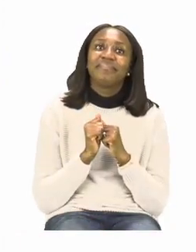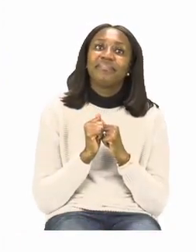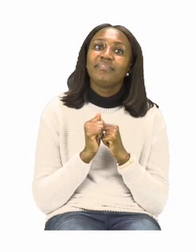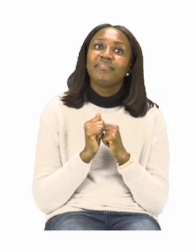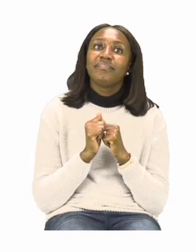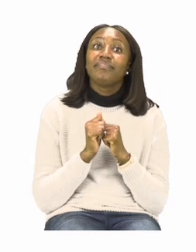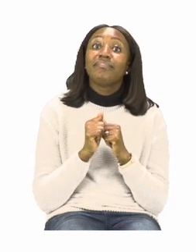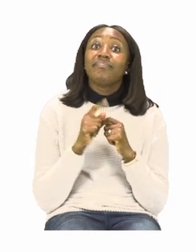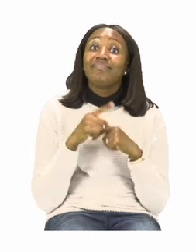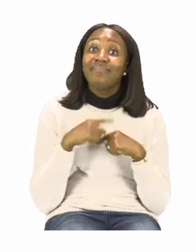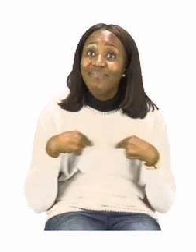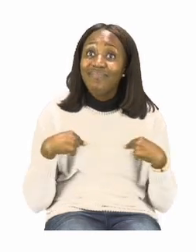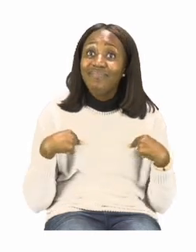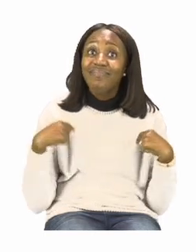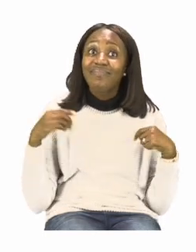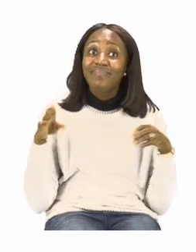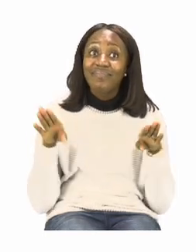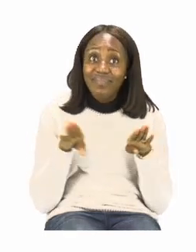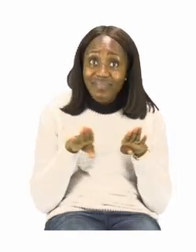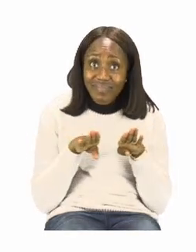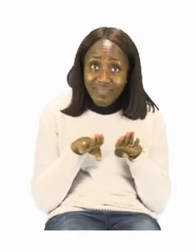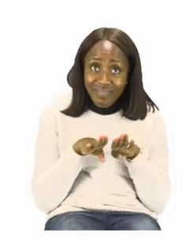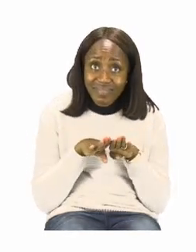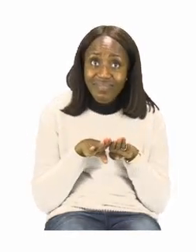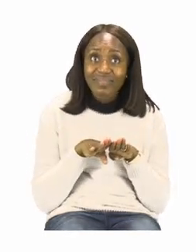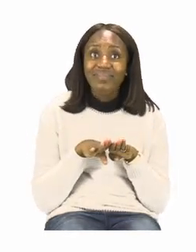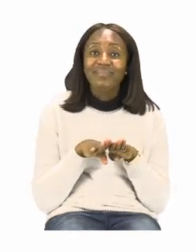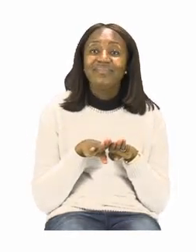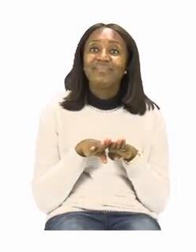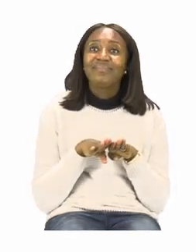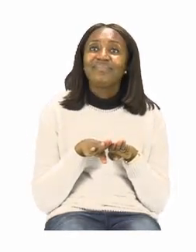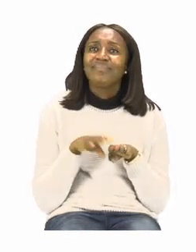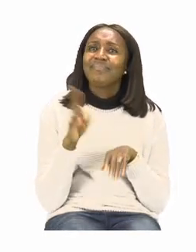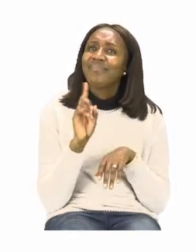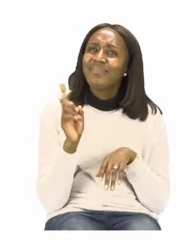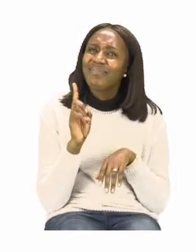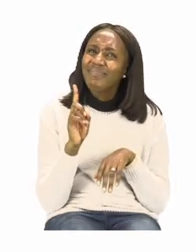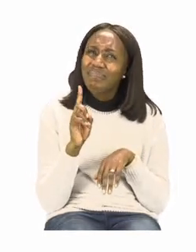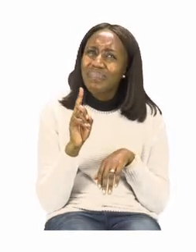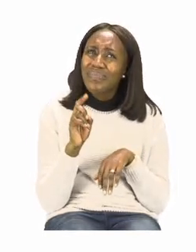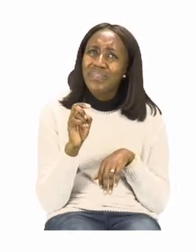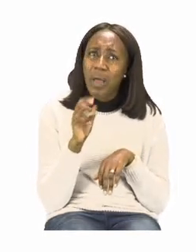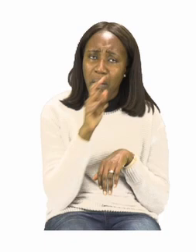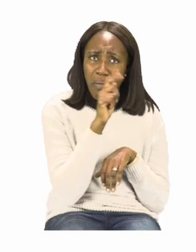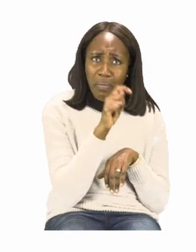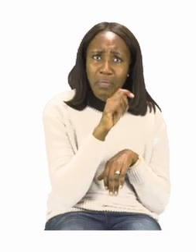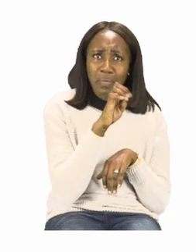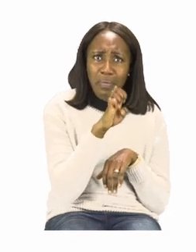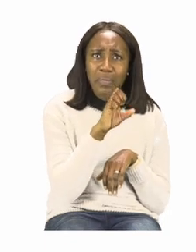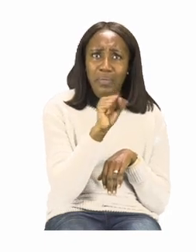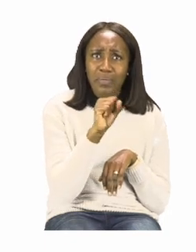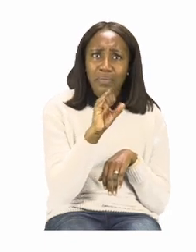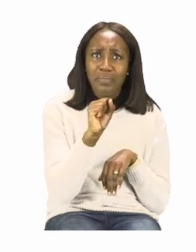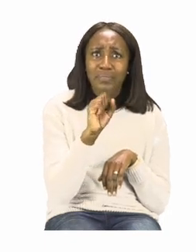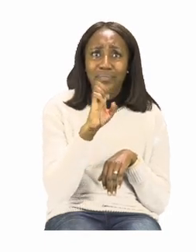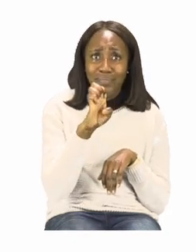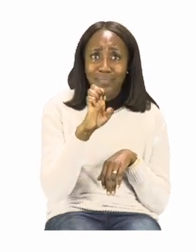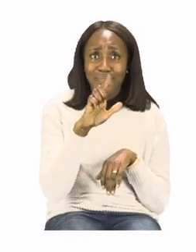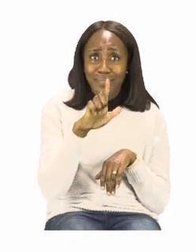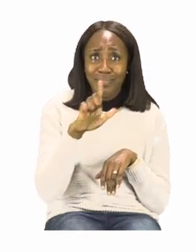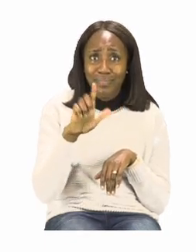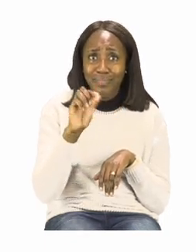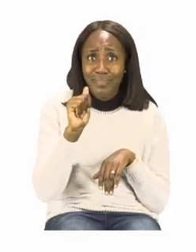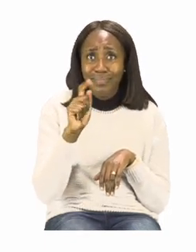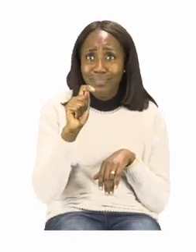to be doing tessellation. Now, I know that sounds like a big word, but a